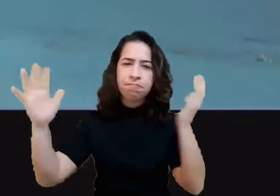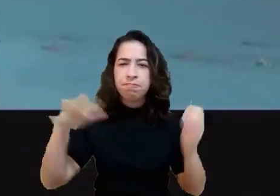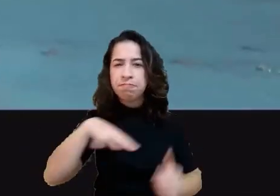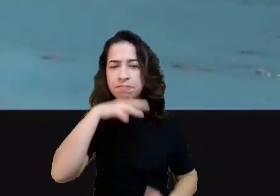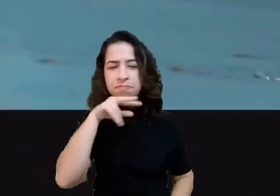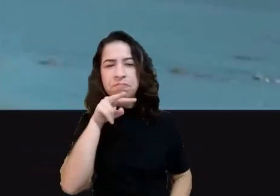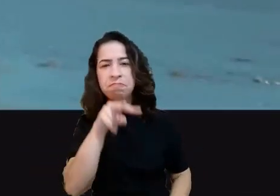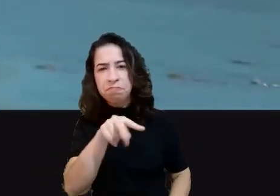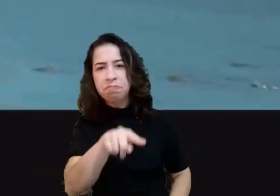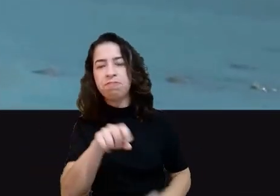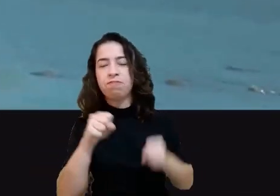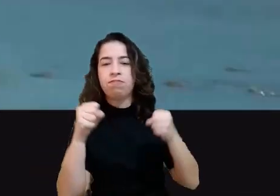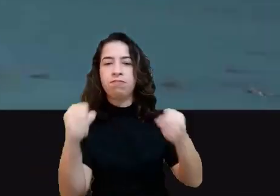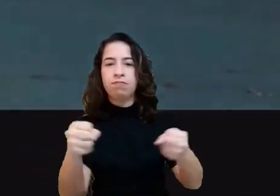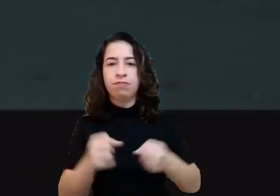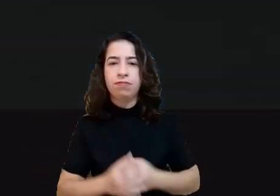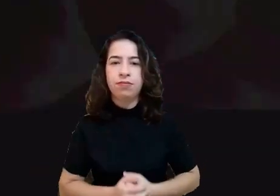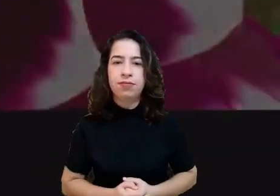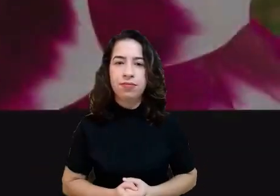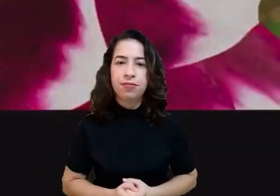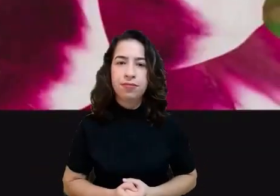doing what you need to do.